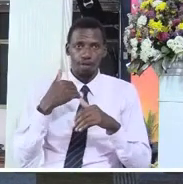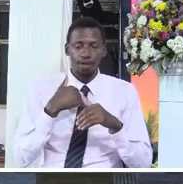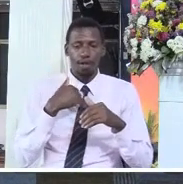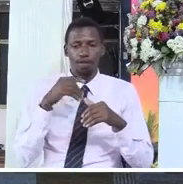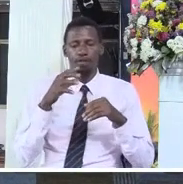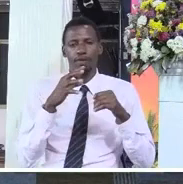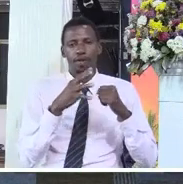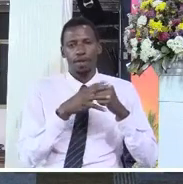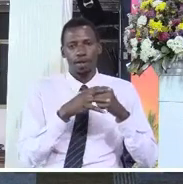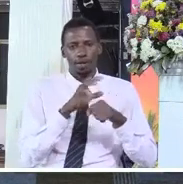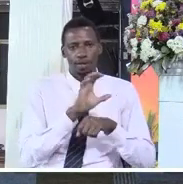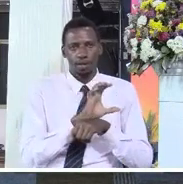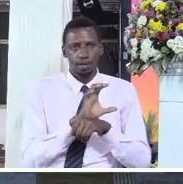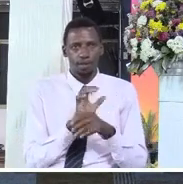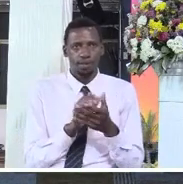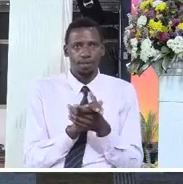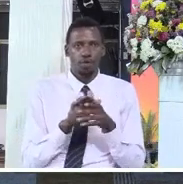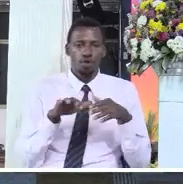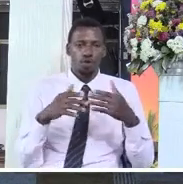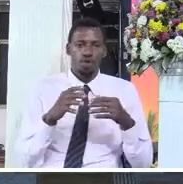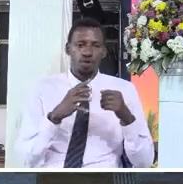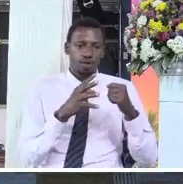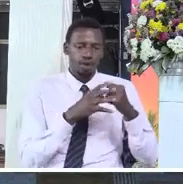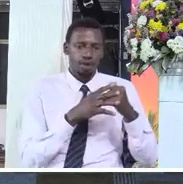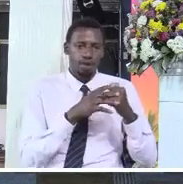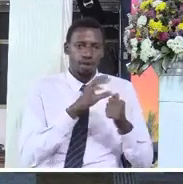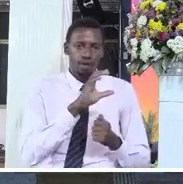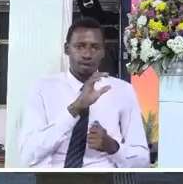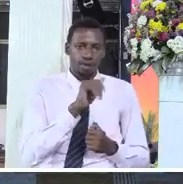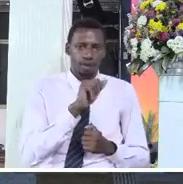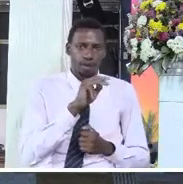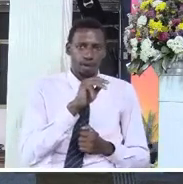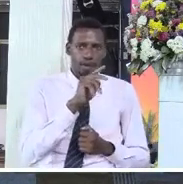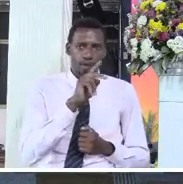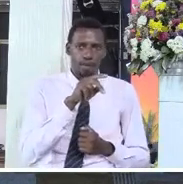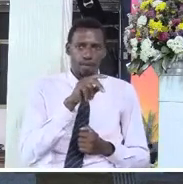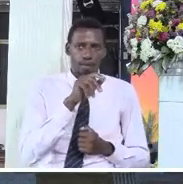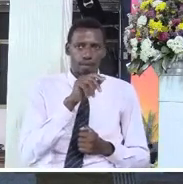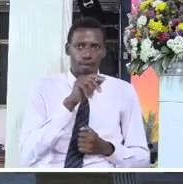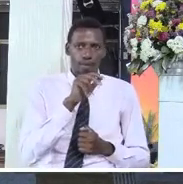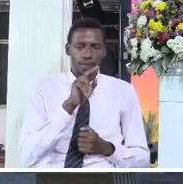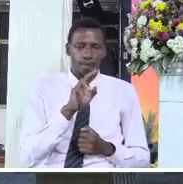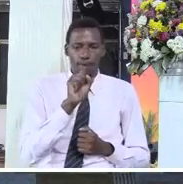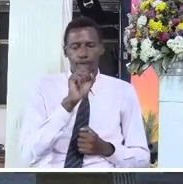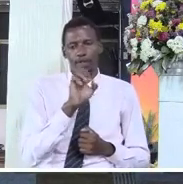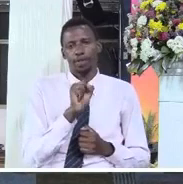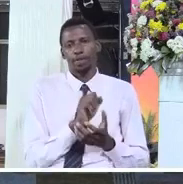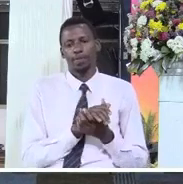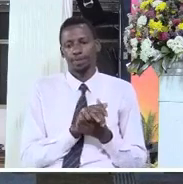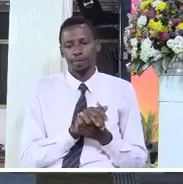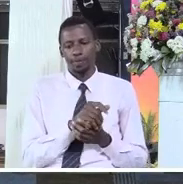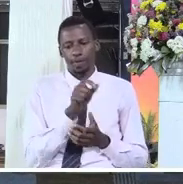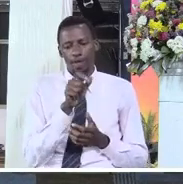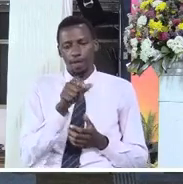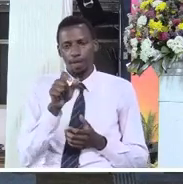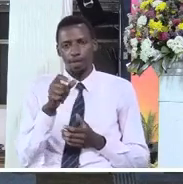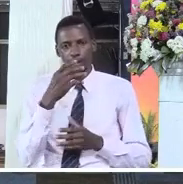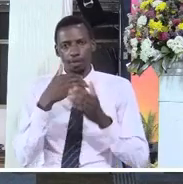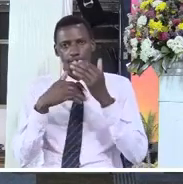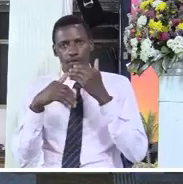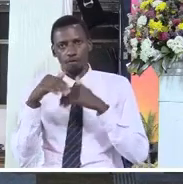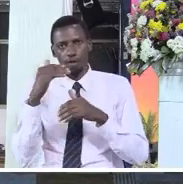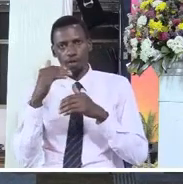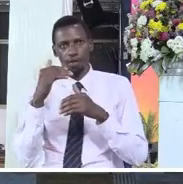churches or 9 campuses, 9 companies under its jurisdiction. Every campus, apart